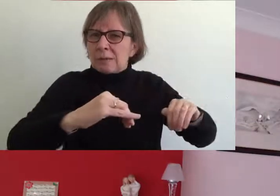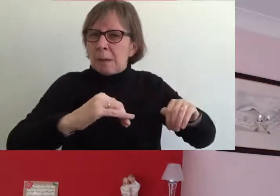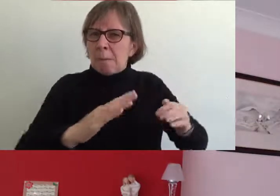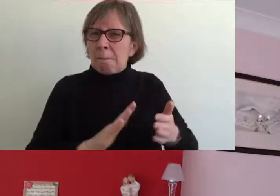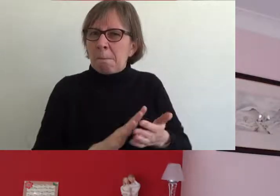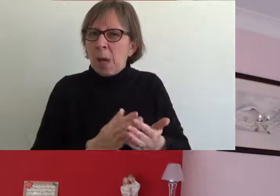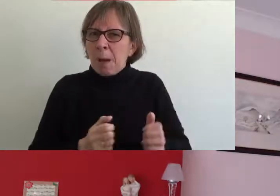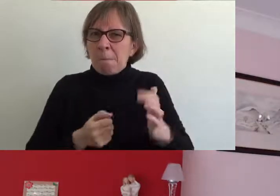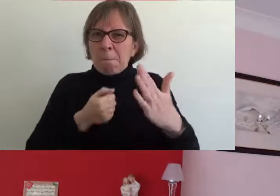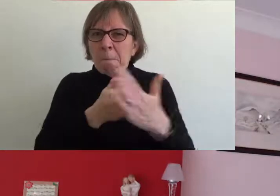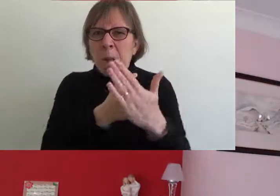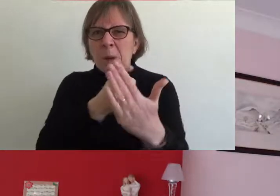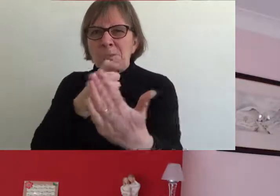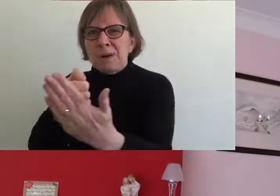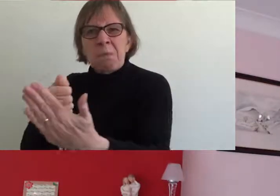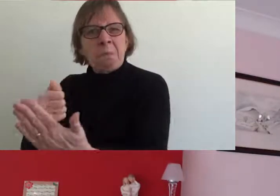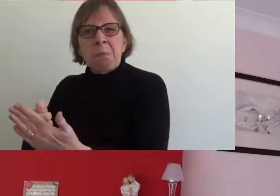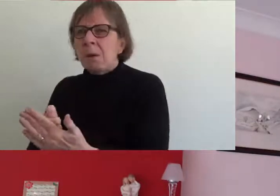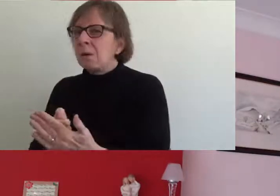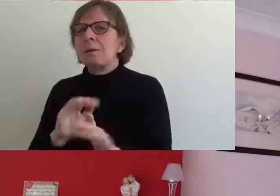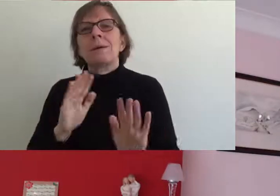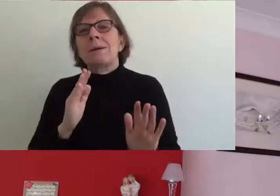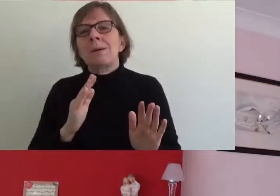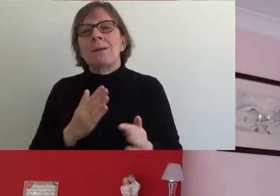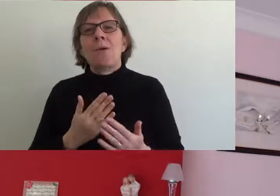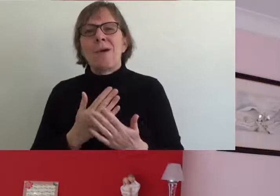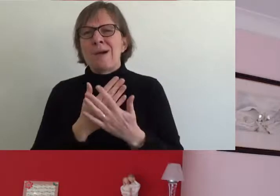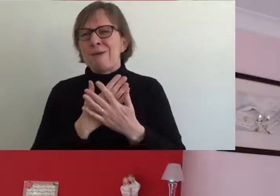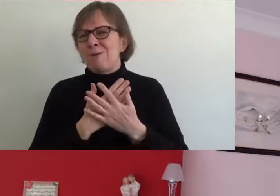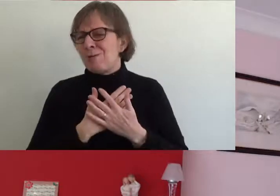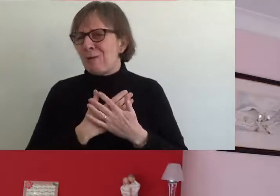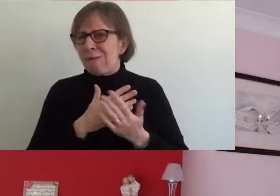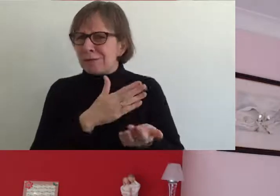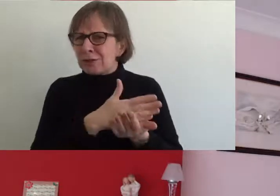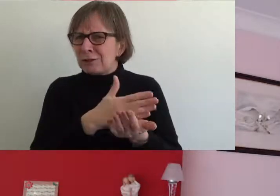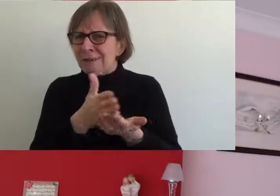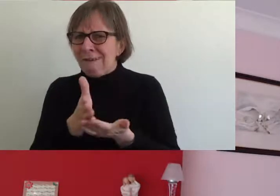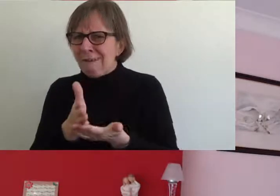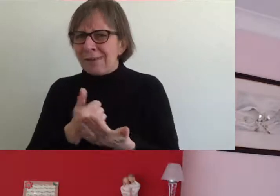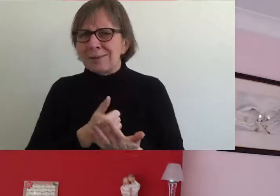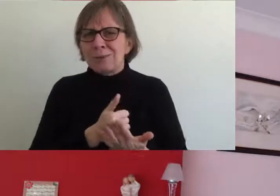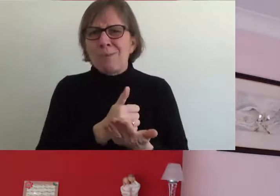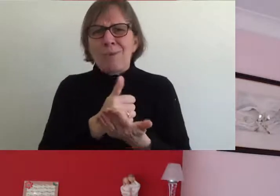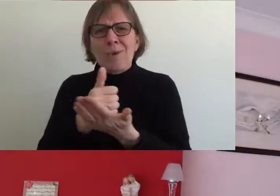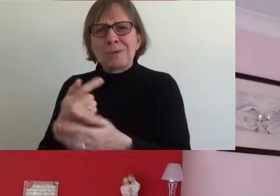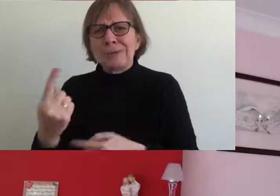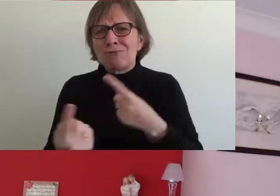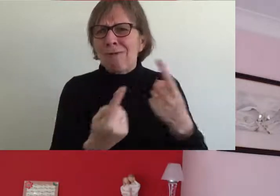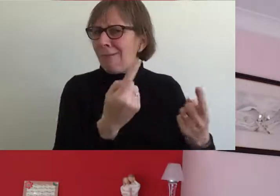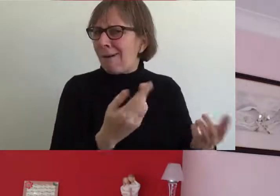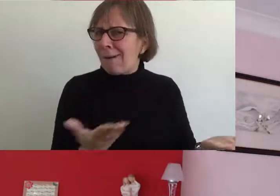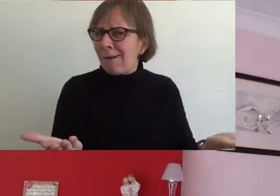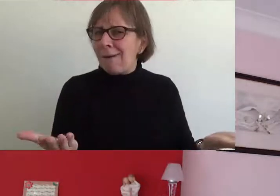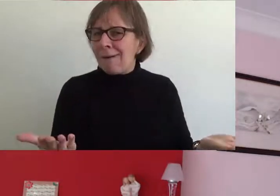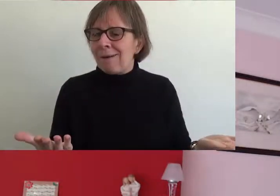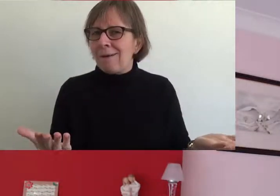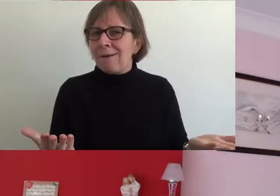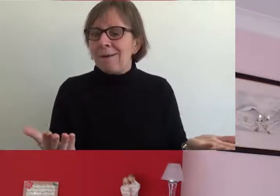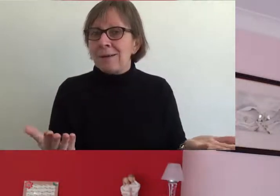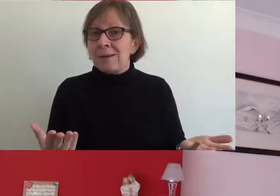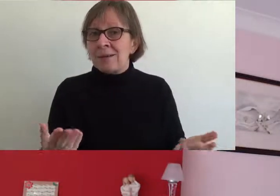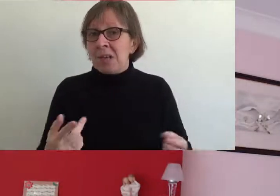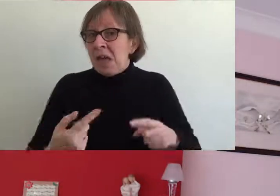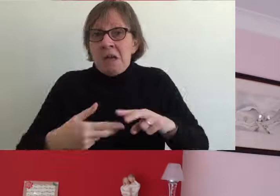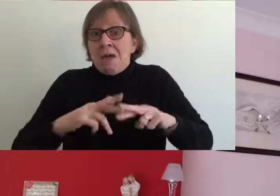not keep us apart in terms of our love for one another and our support of one another. And that